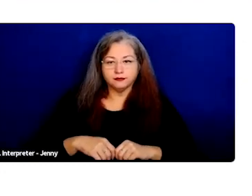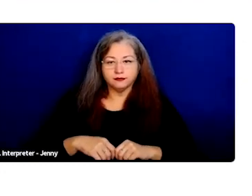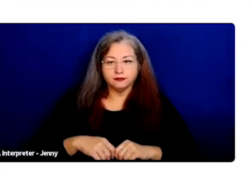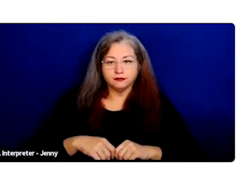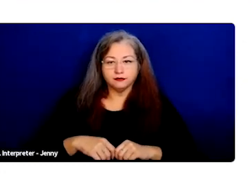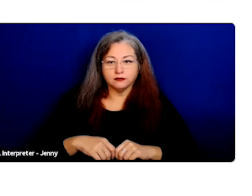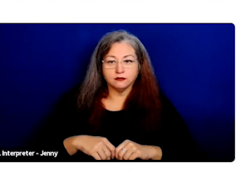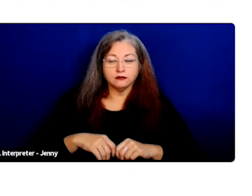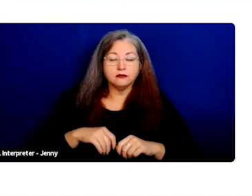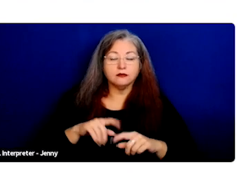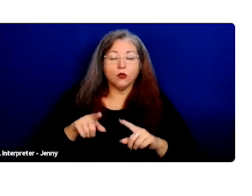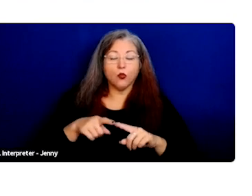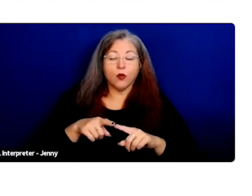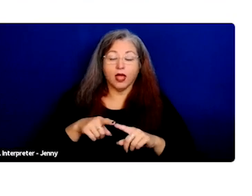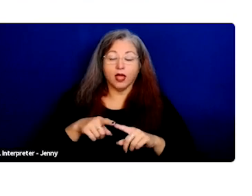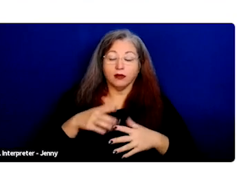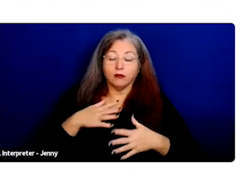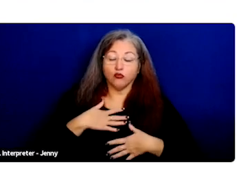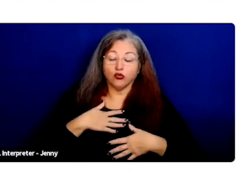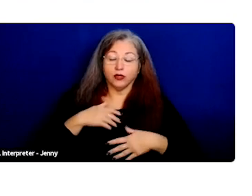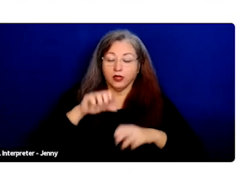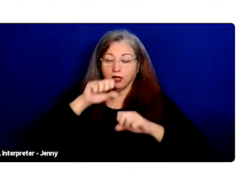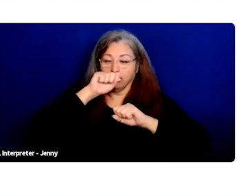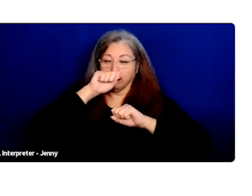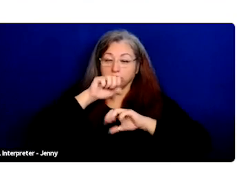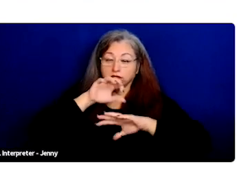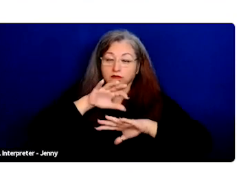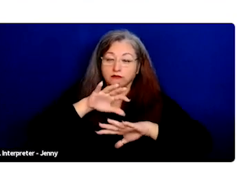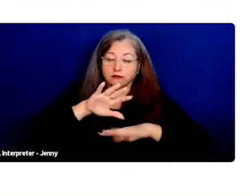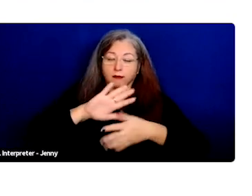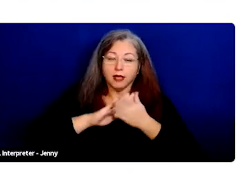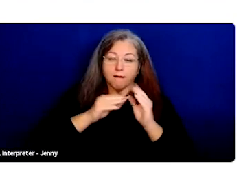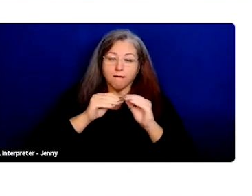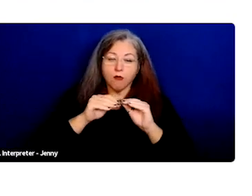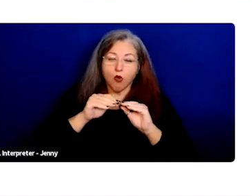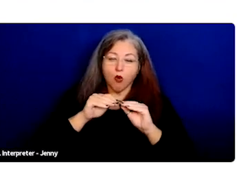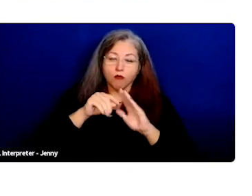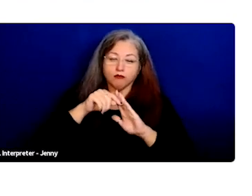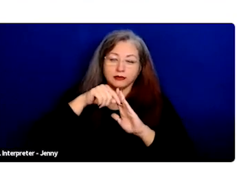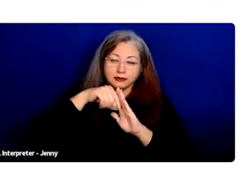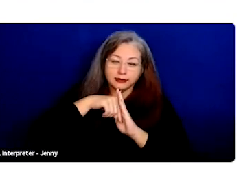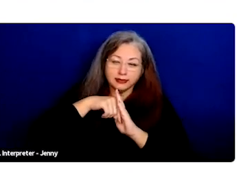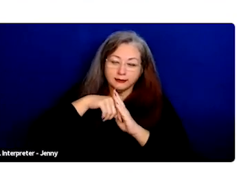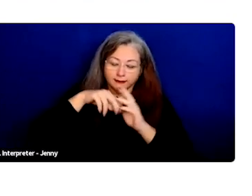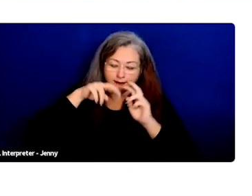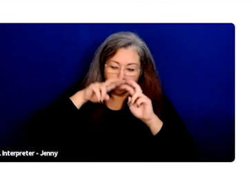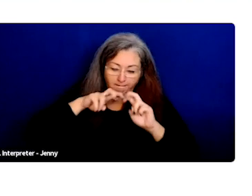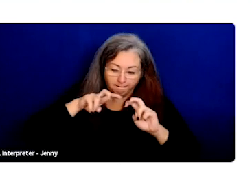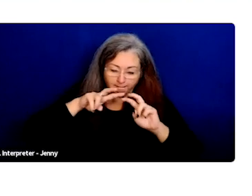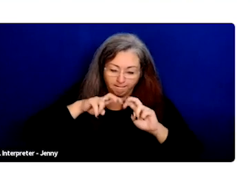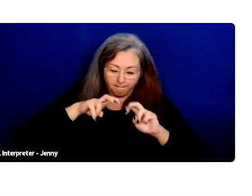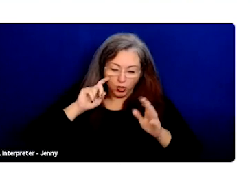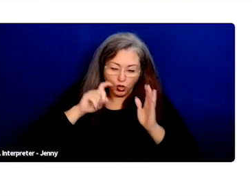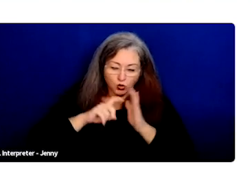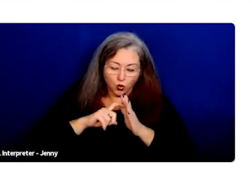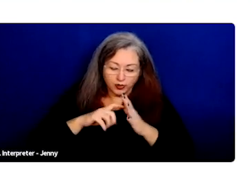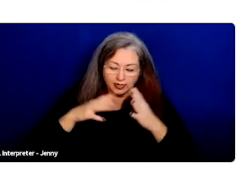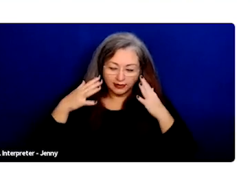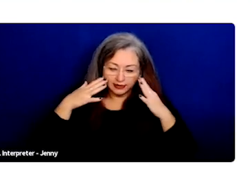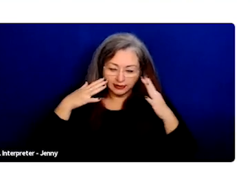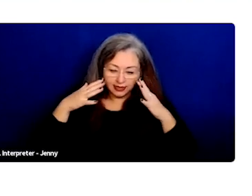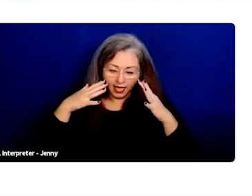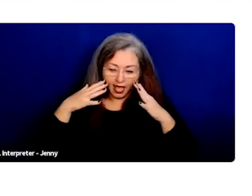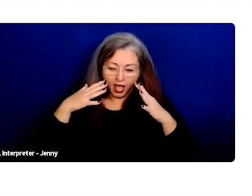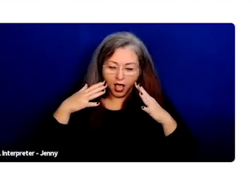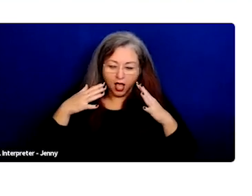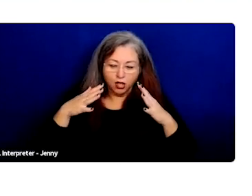And as you exhale, come a little bit deeper inside and notice the sounds and the vibrations of the space that